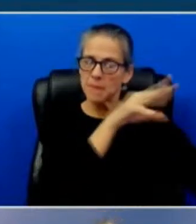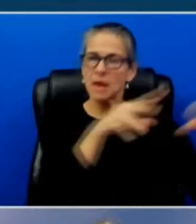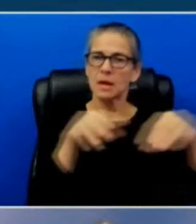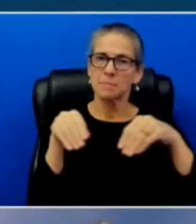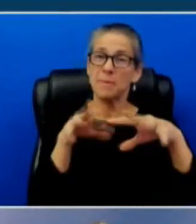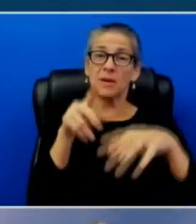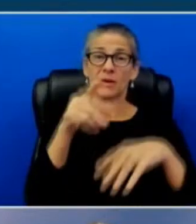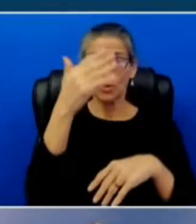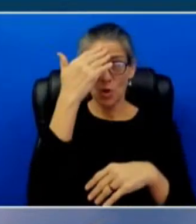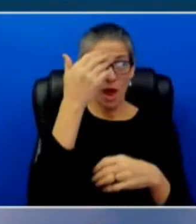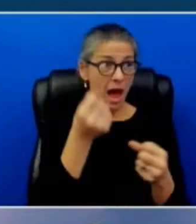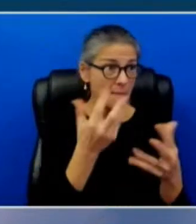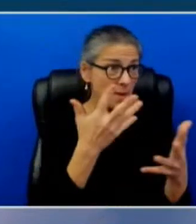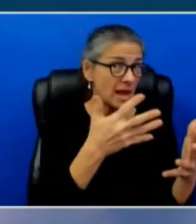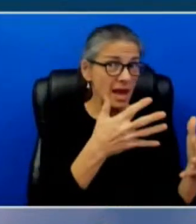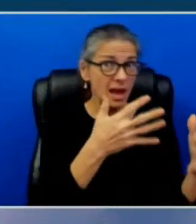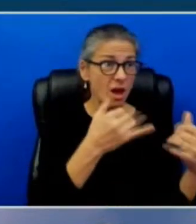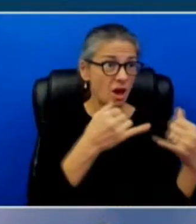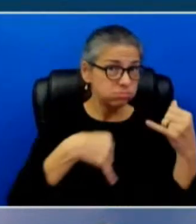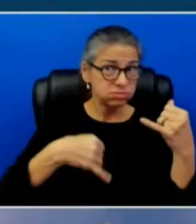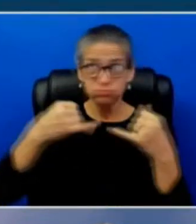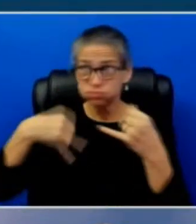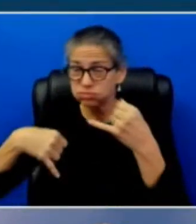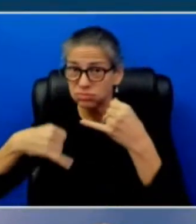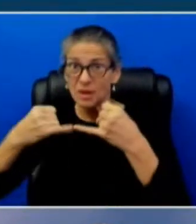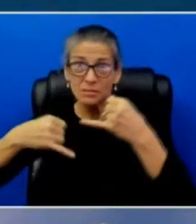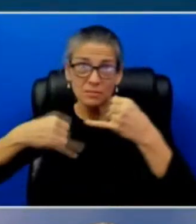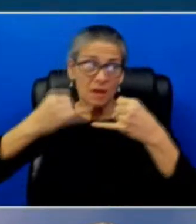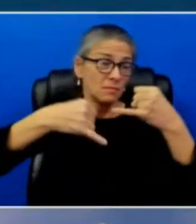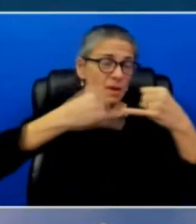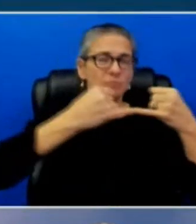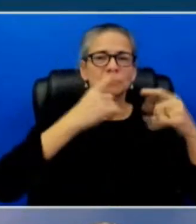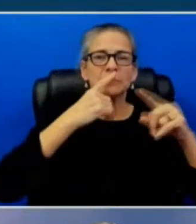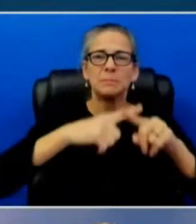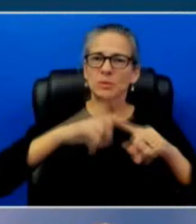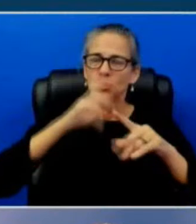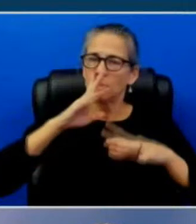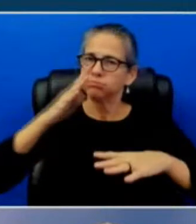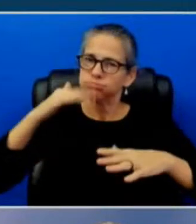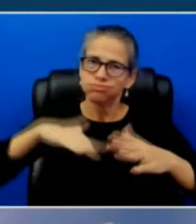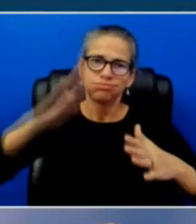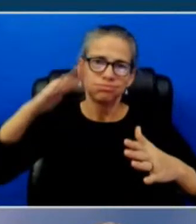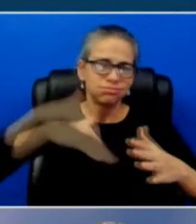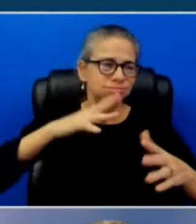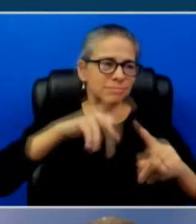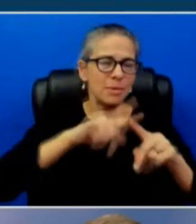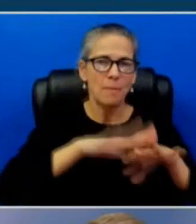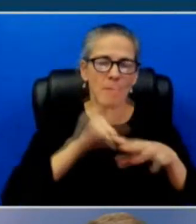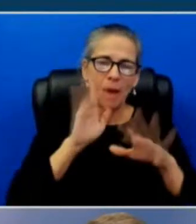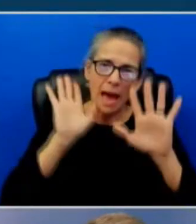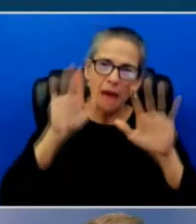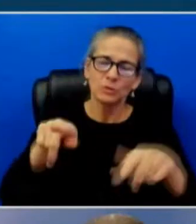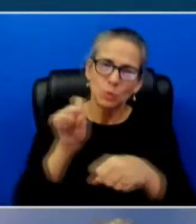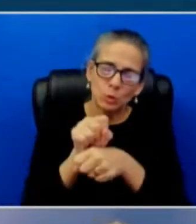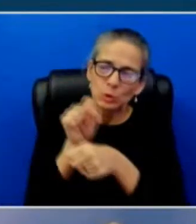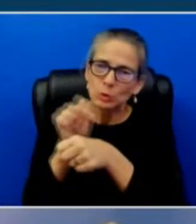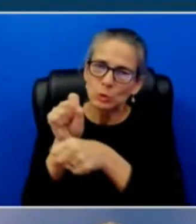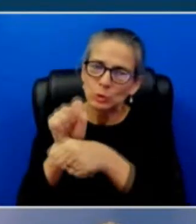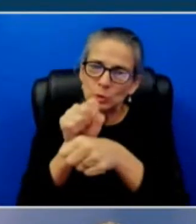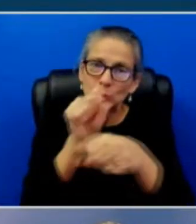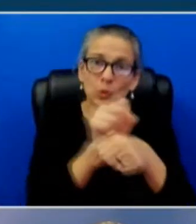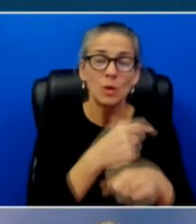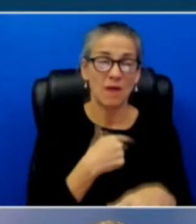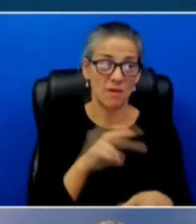can today. We've got 2,300 transportation cabinet personnel working either in offices or out